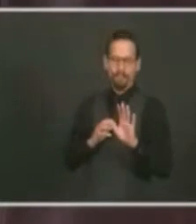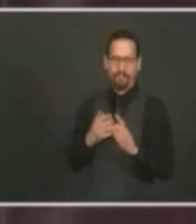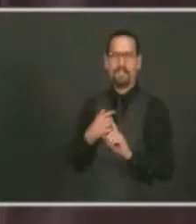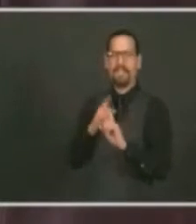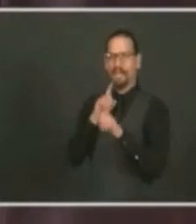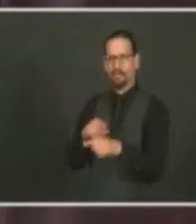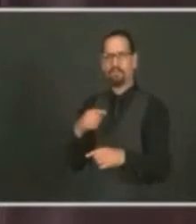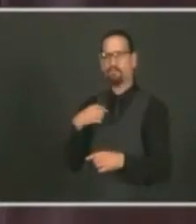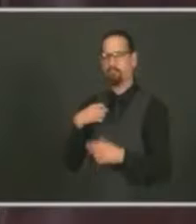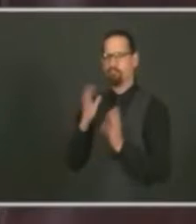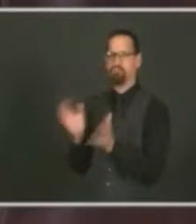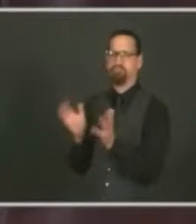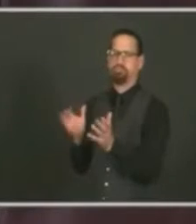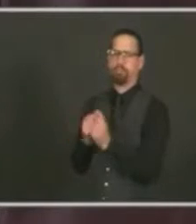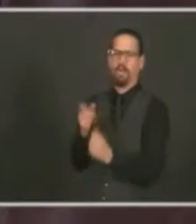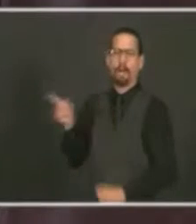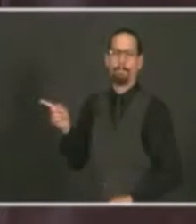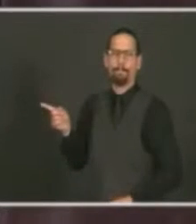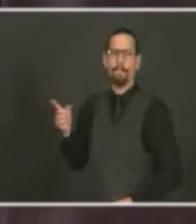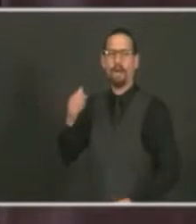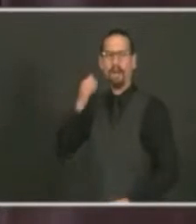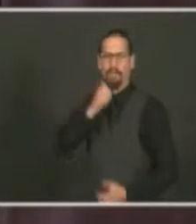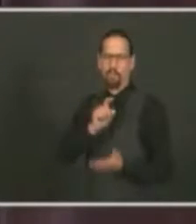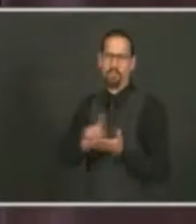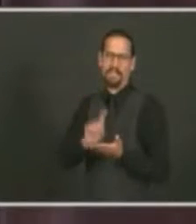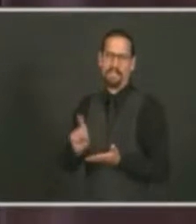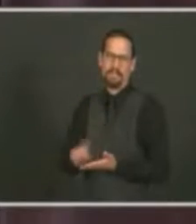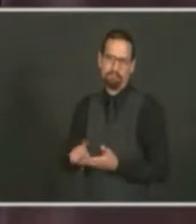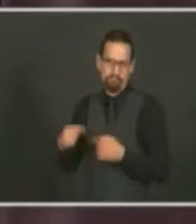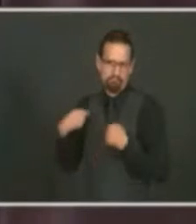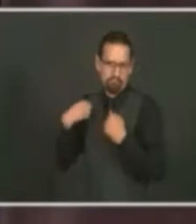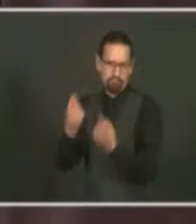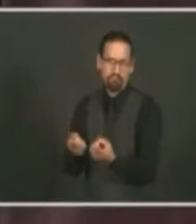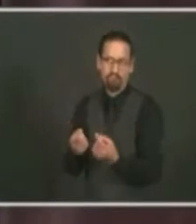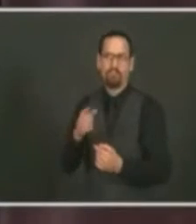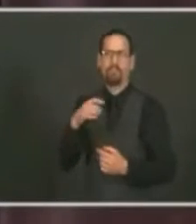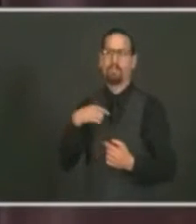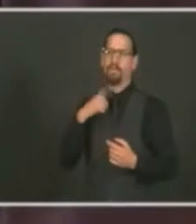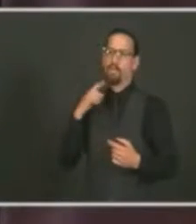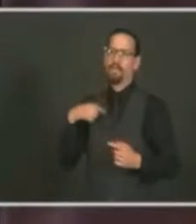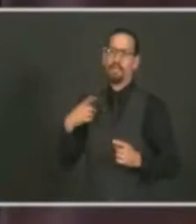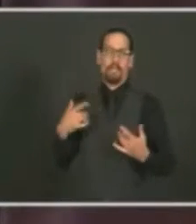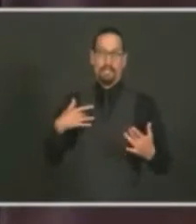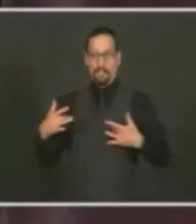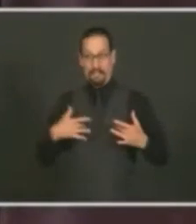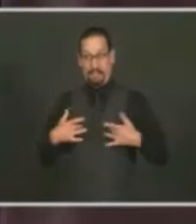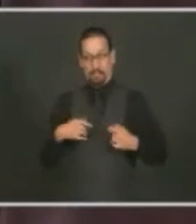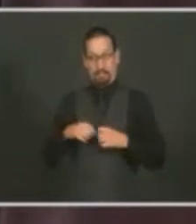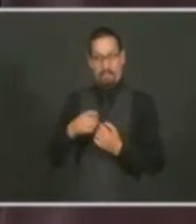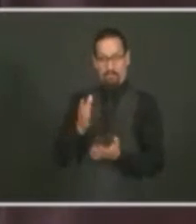think it's an understatement to say that we're deeply concerned about putting a budget together in November,